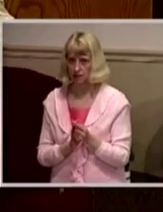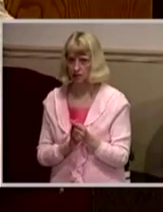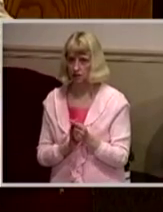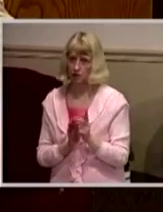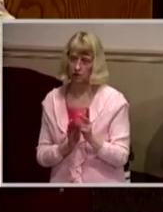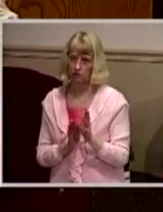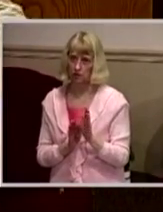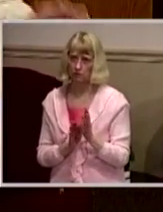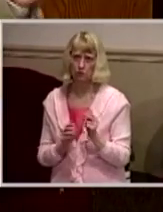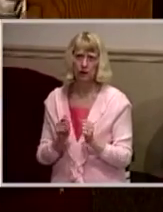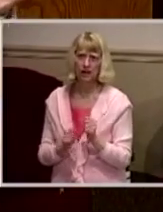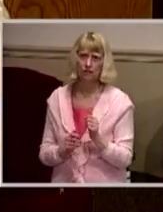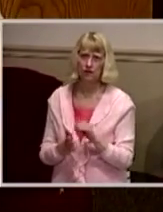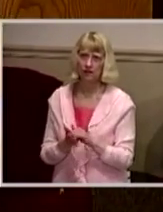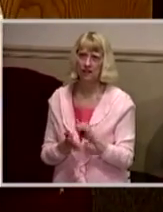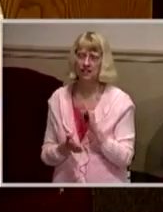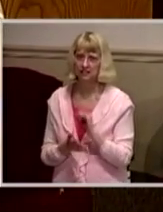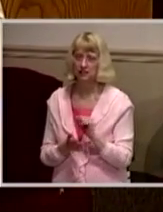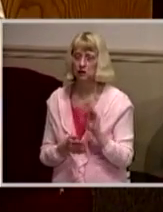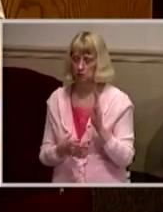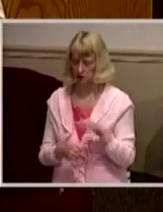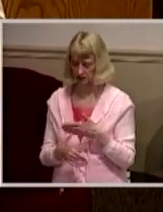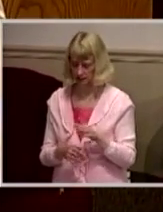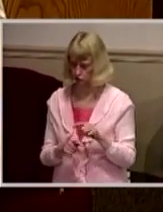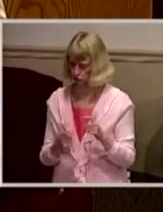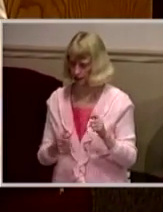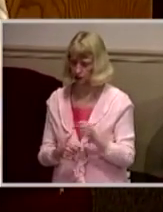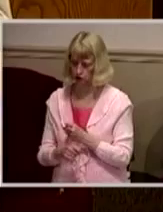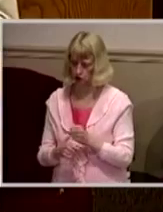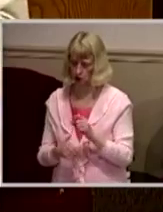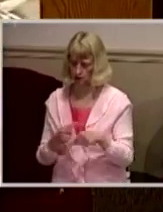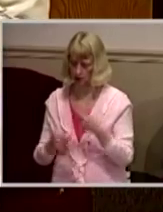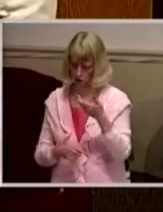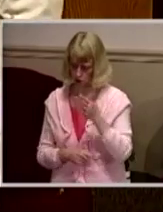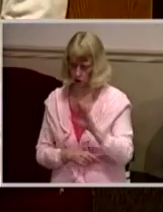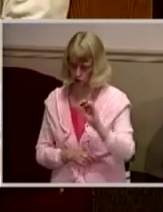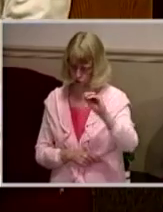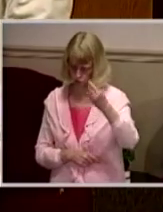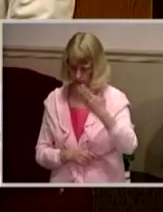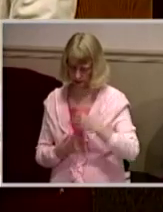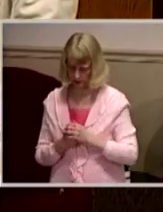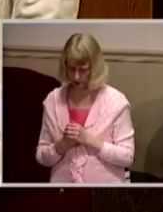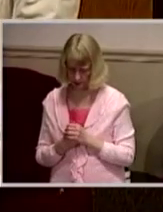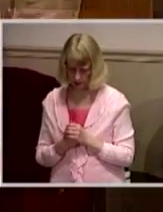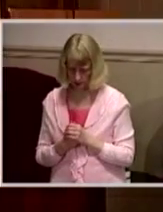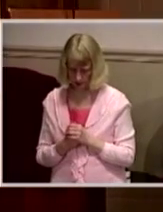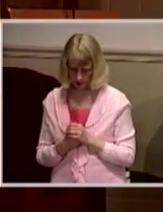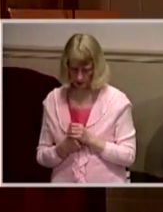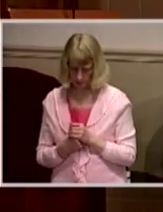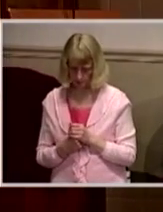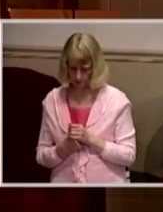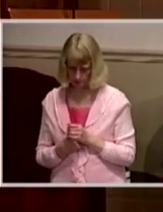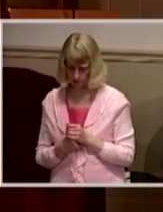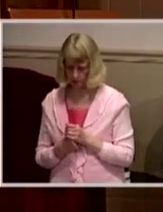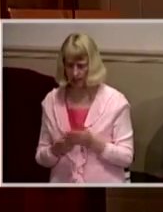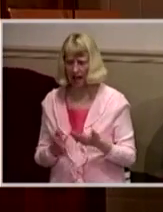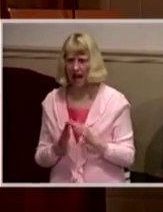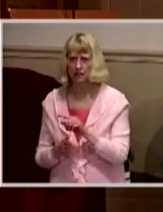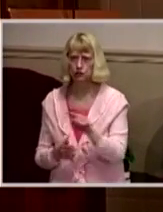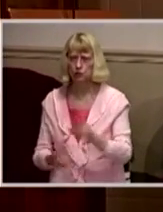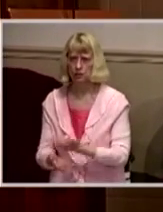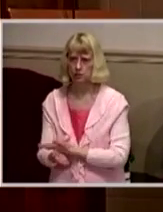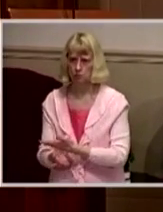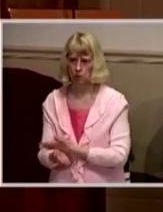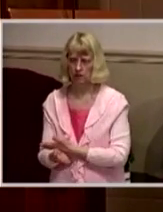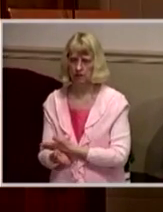35 seconds, whatever, we're going to sing a great song in God's grace and we'll want to lift it up. But I ask you this